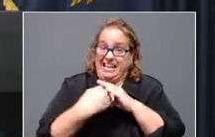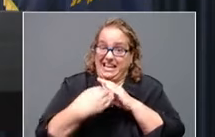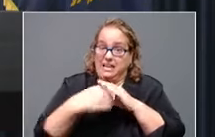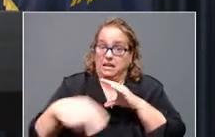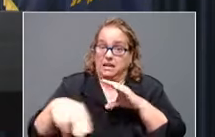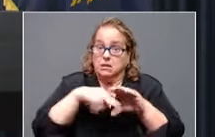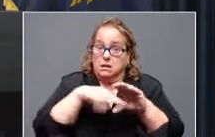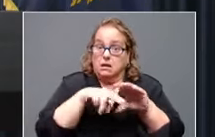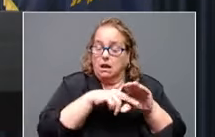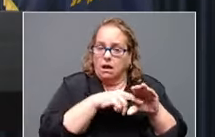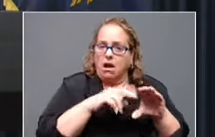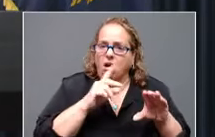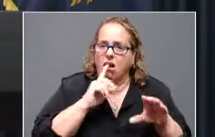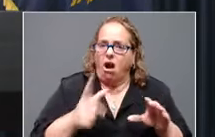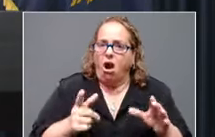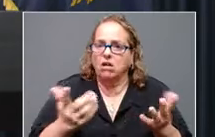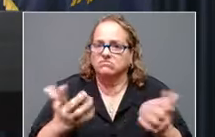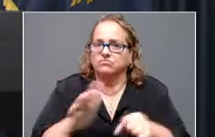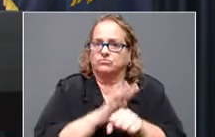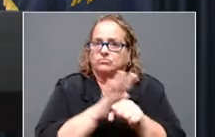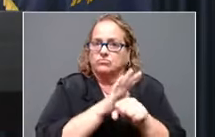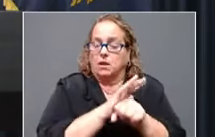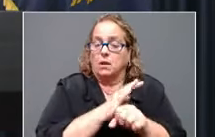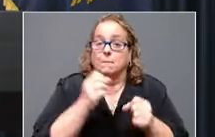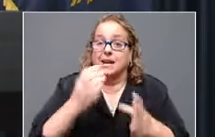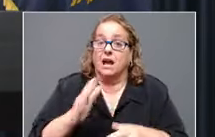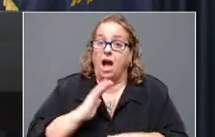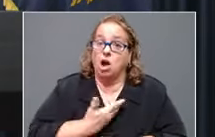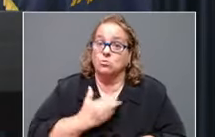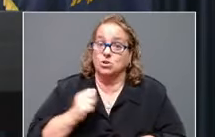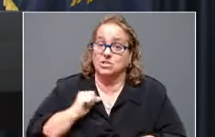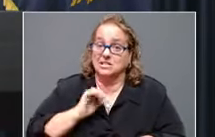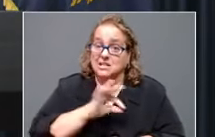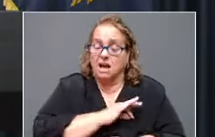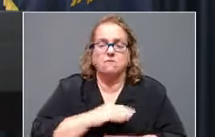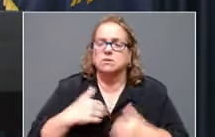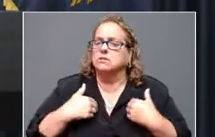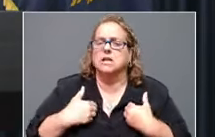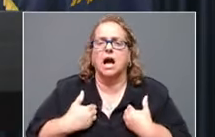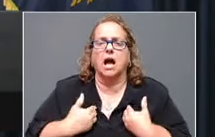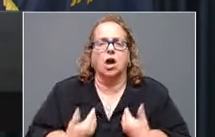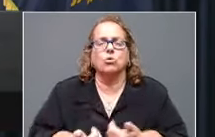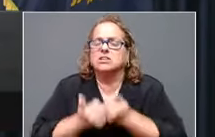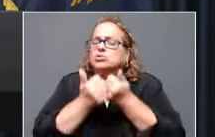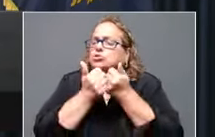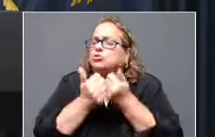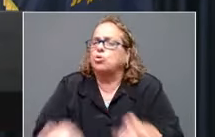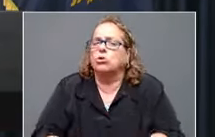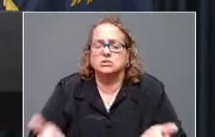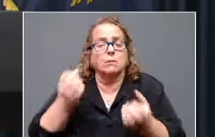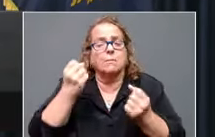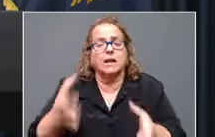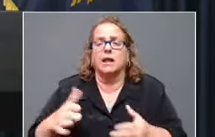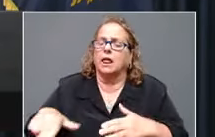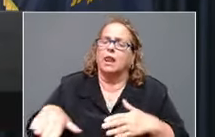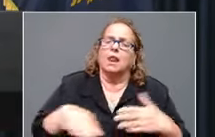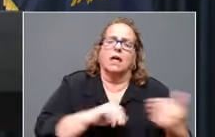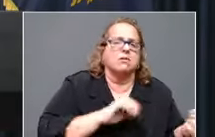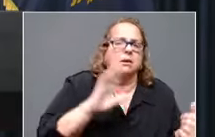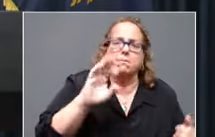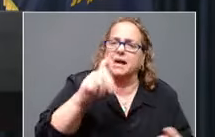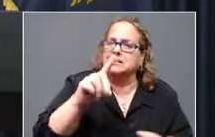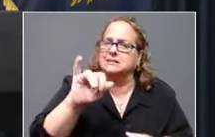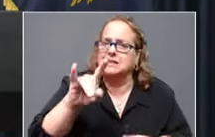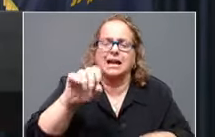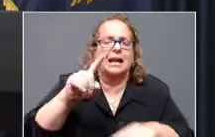with a new problem: younger patients who become unstable more unpredictably. These